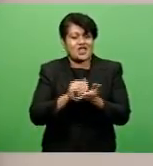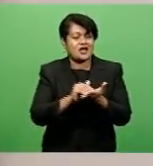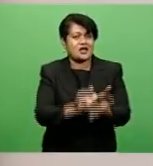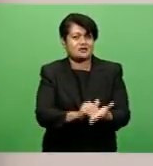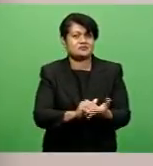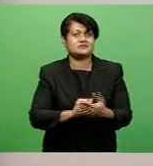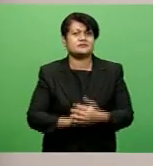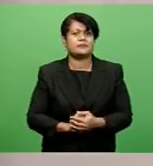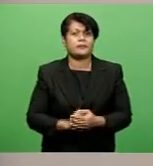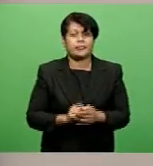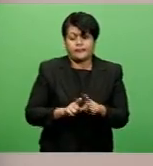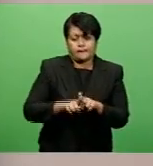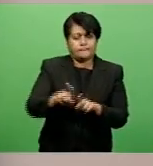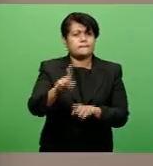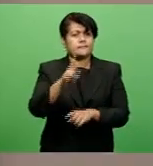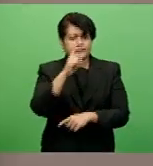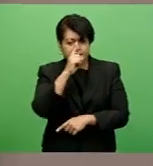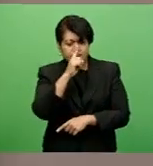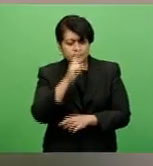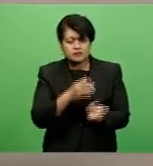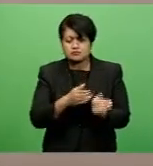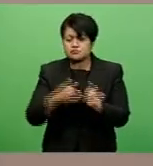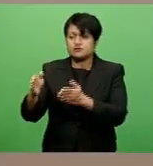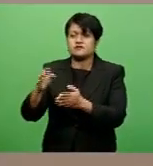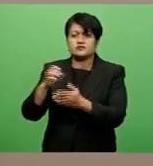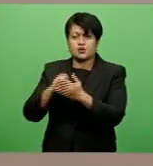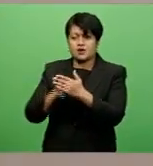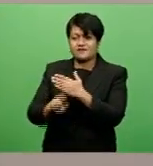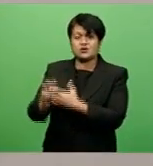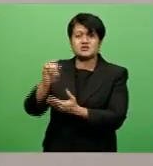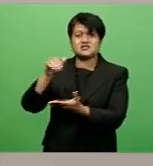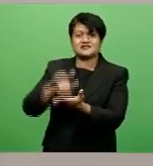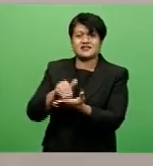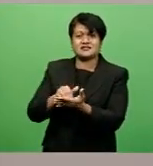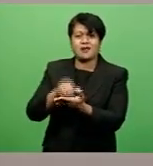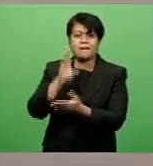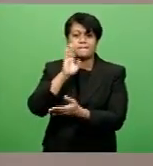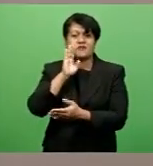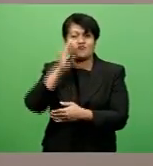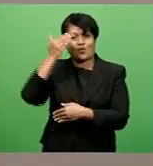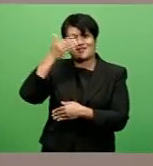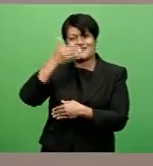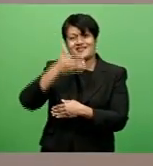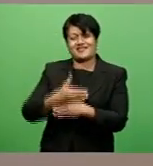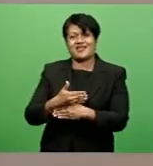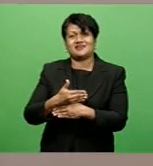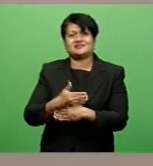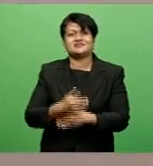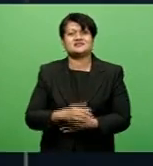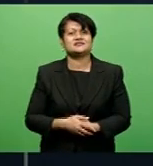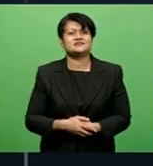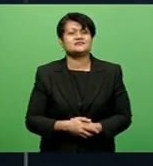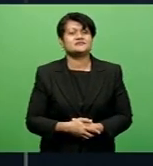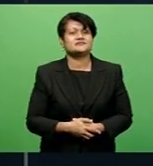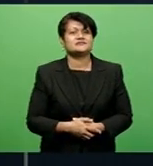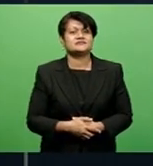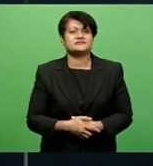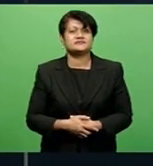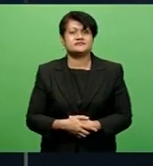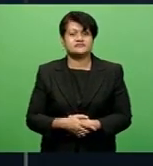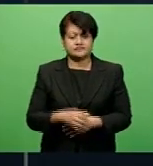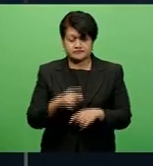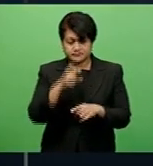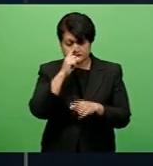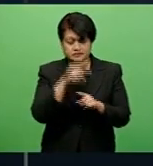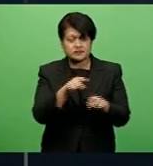majority of Nailanga residents have moved to a nearby evacuation center before nightfall. Kelly Vadala, FBC News. Residents